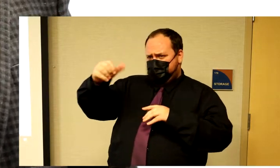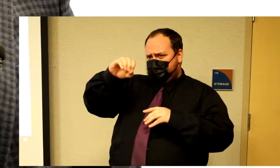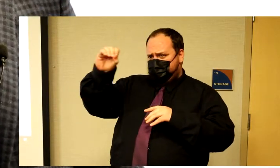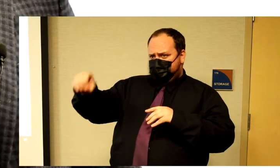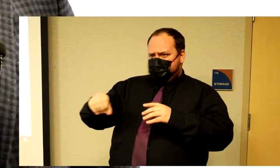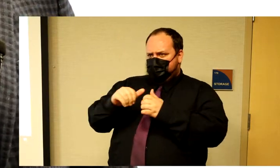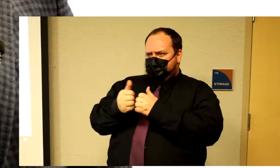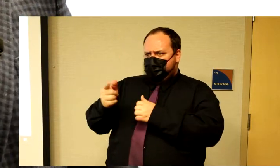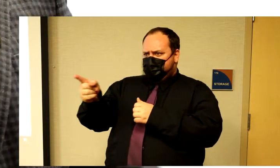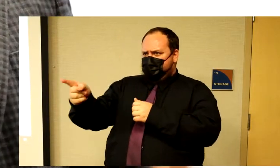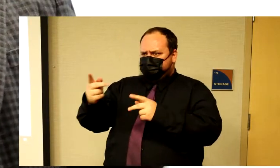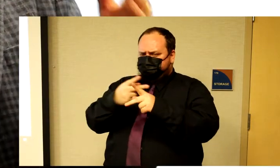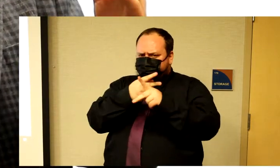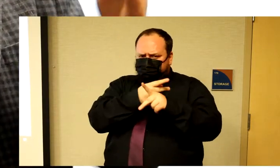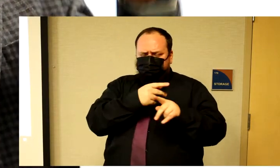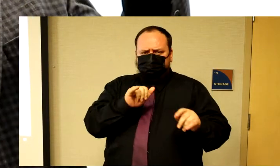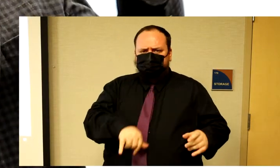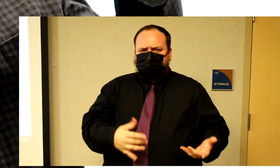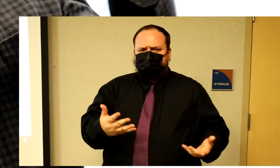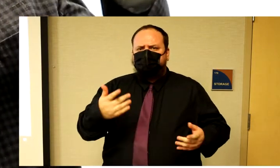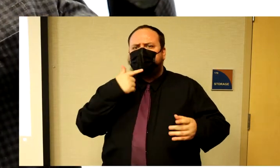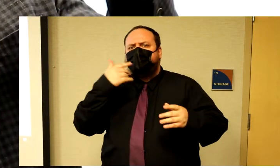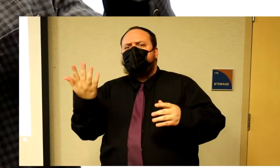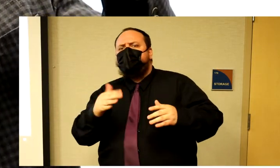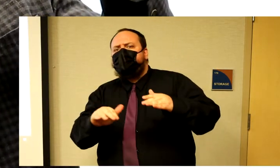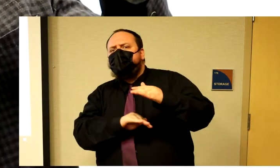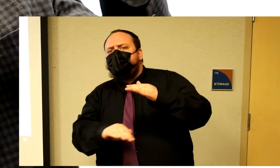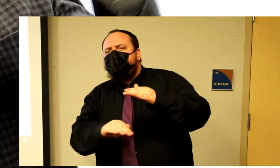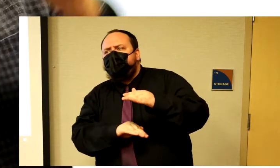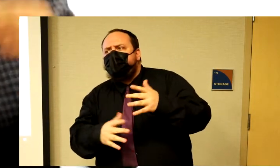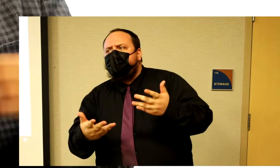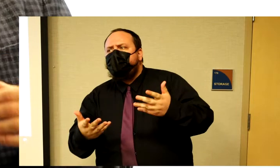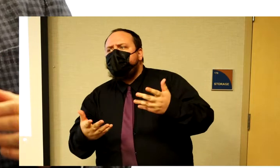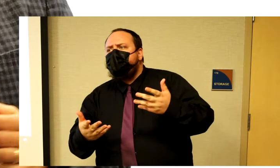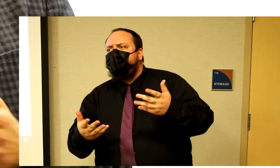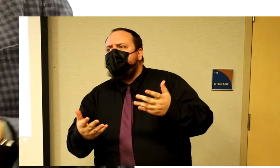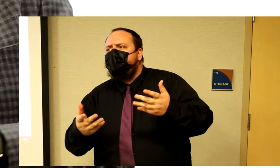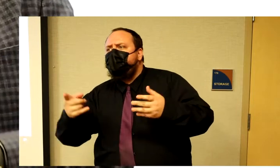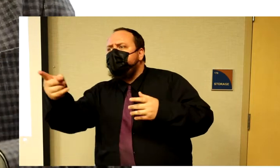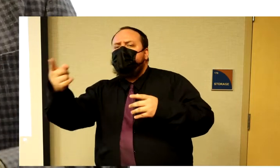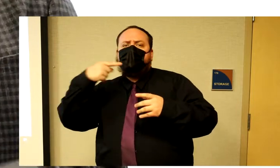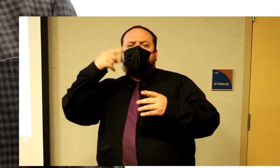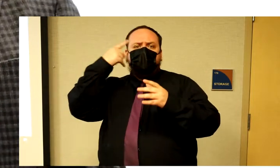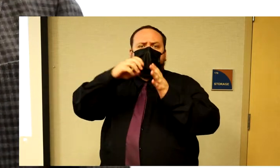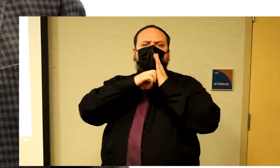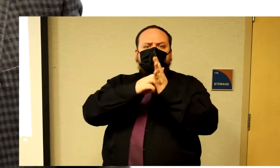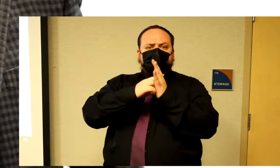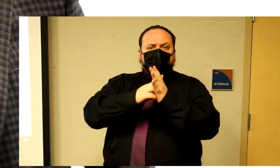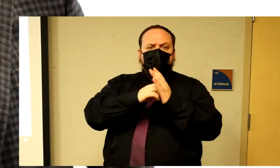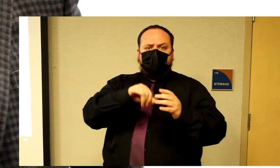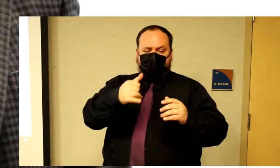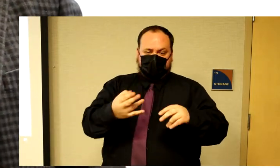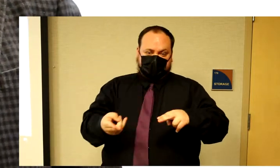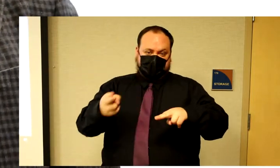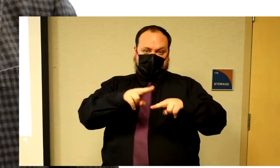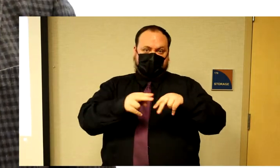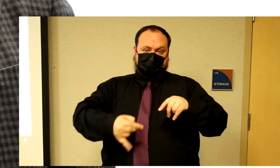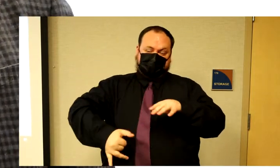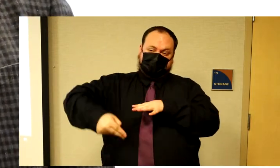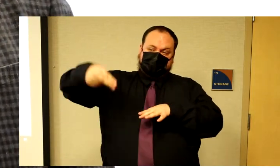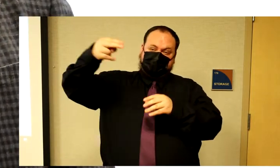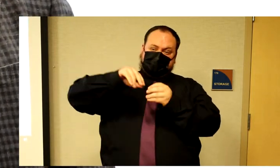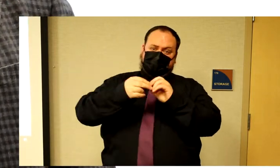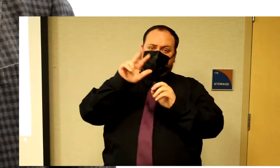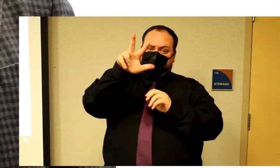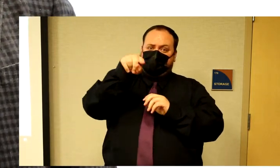how do you calculate that? So what's the lowest number? So the lowest deviation under? For example, the highest is 3.33, and then